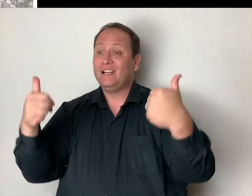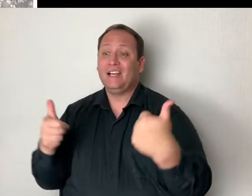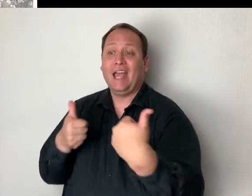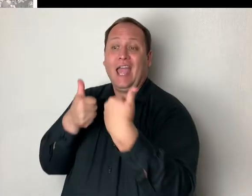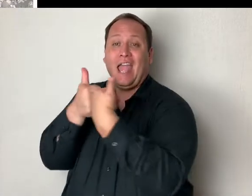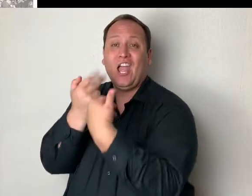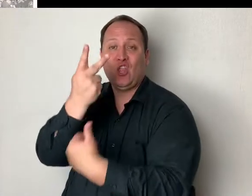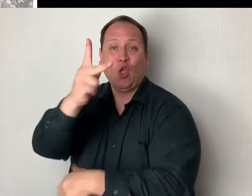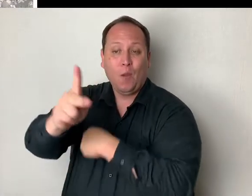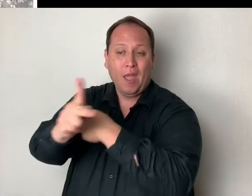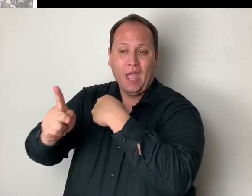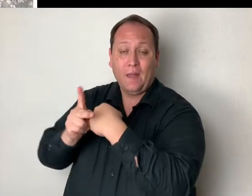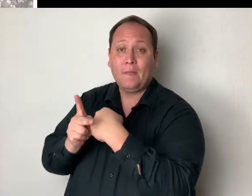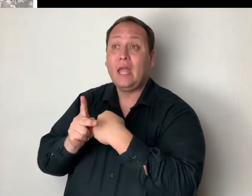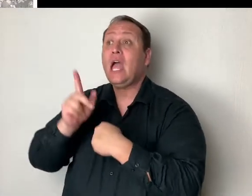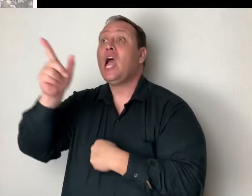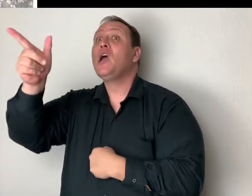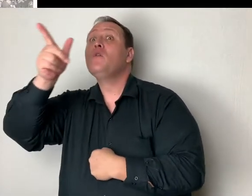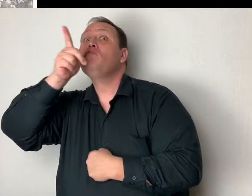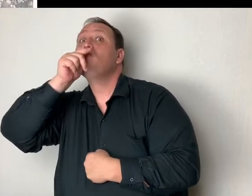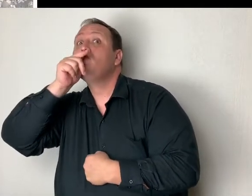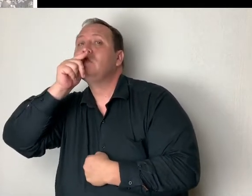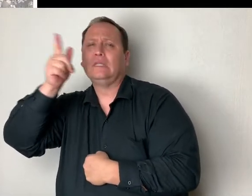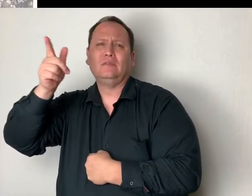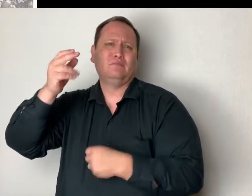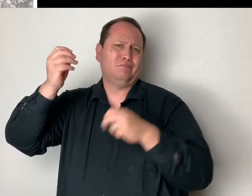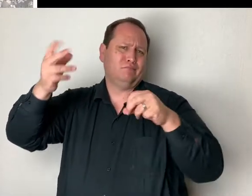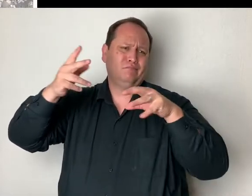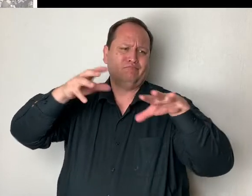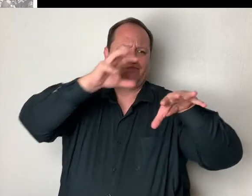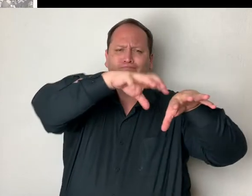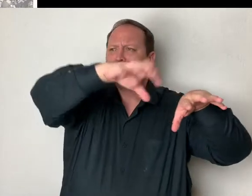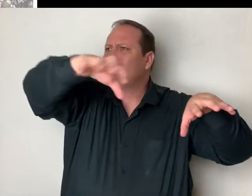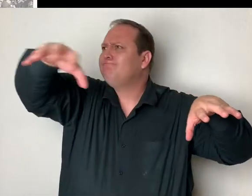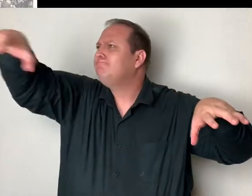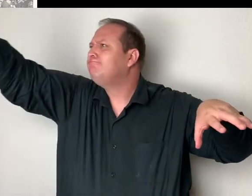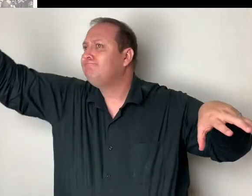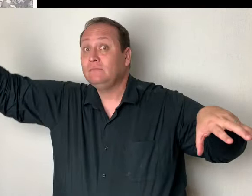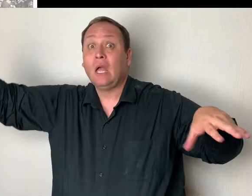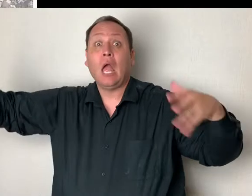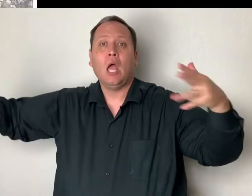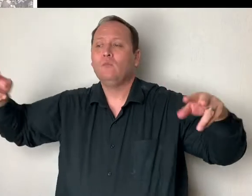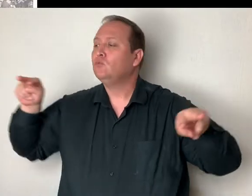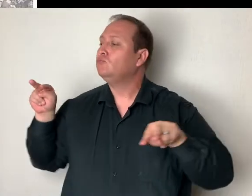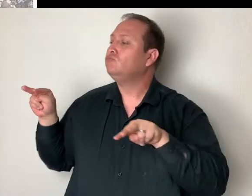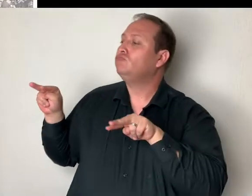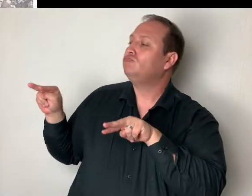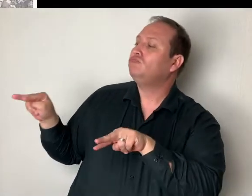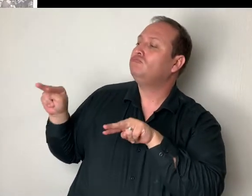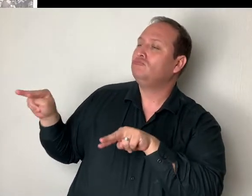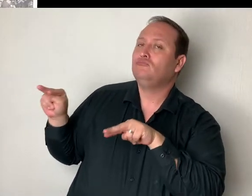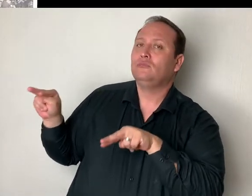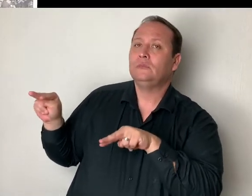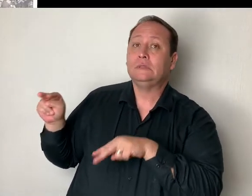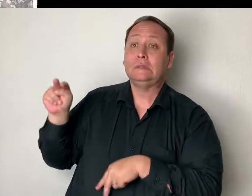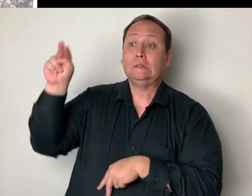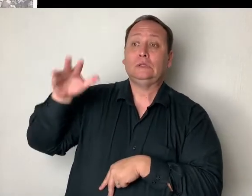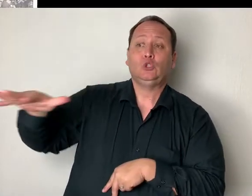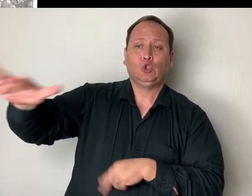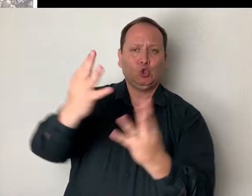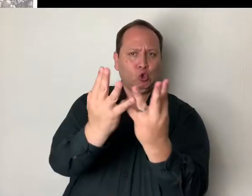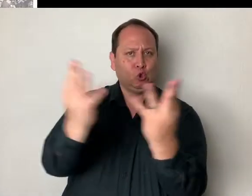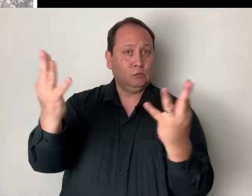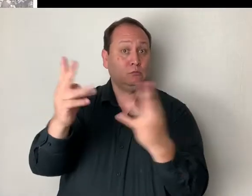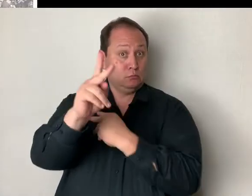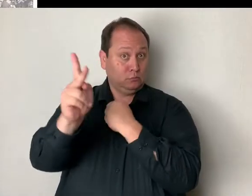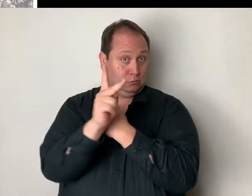Homeland Security has many devices to passively watch this northern boundary of the binational park. There will